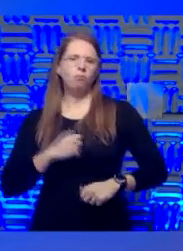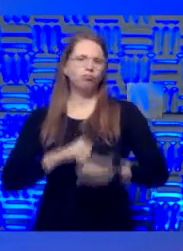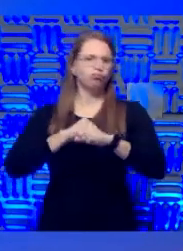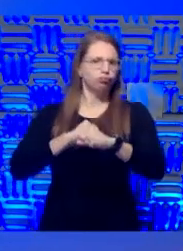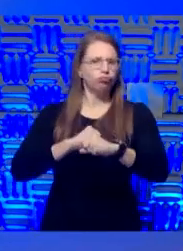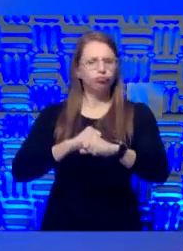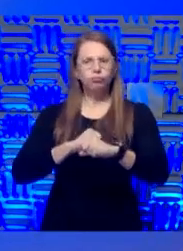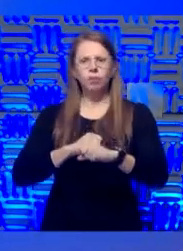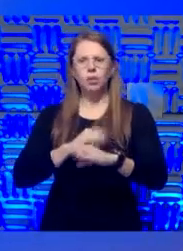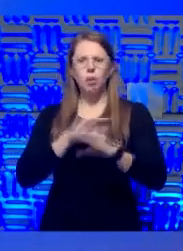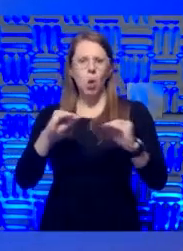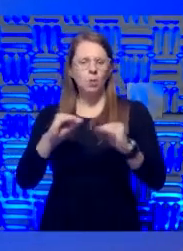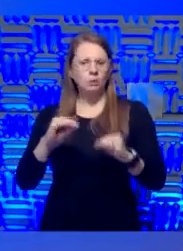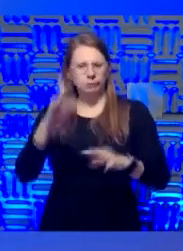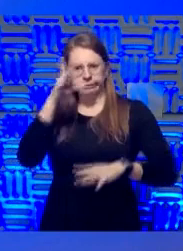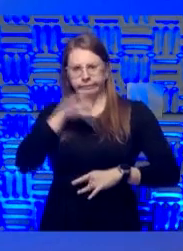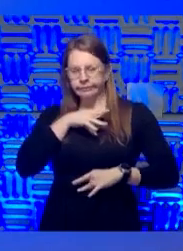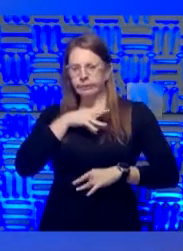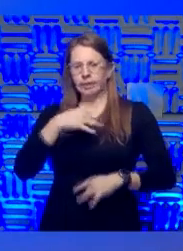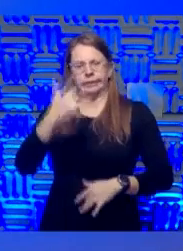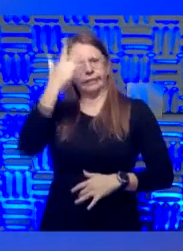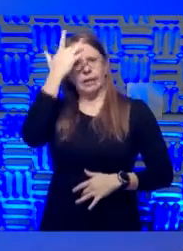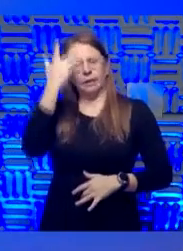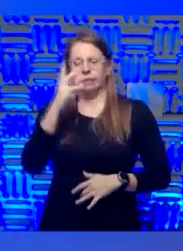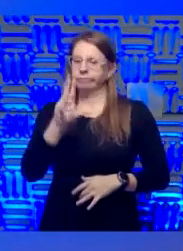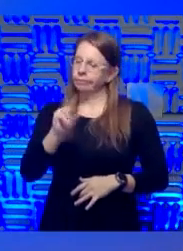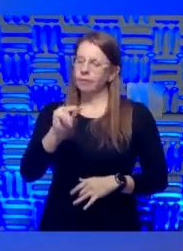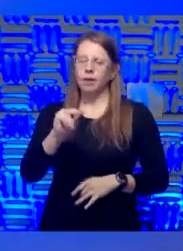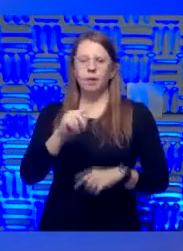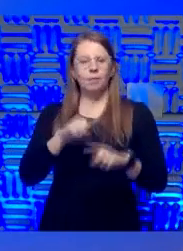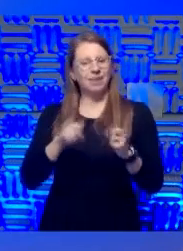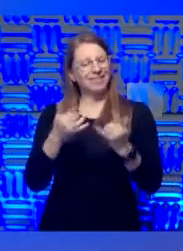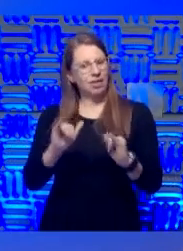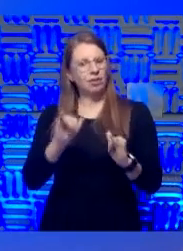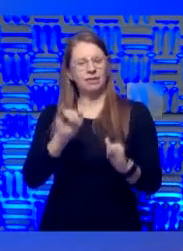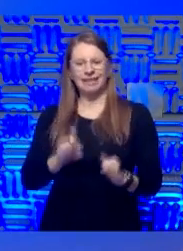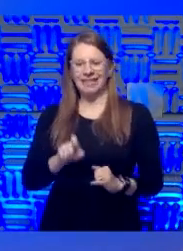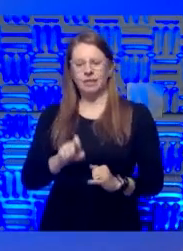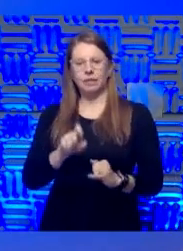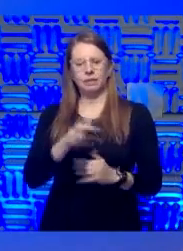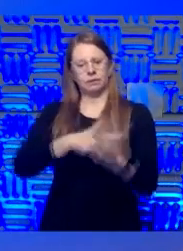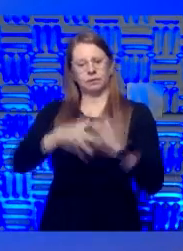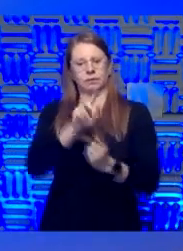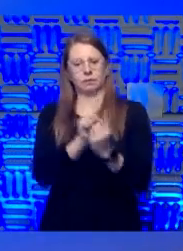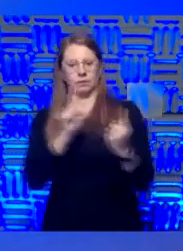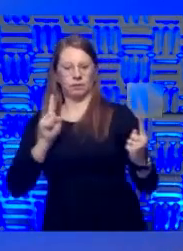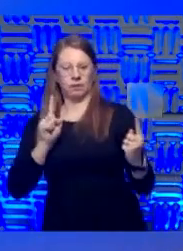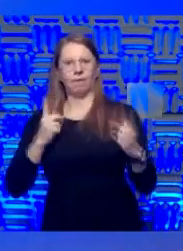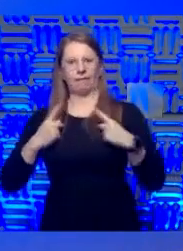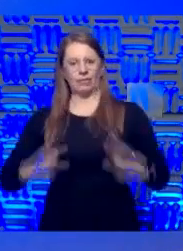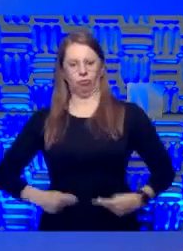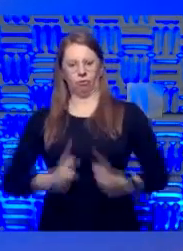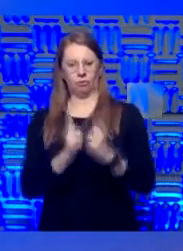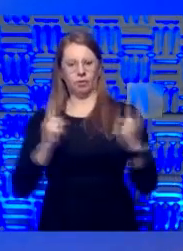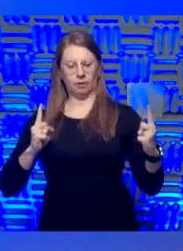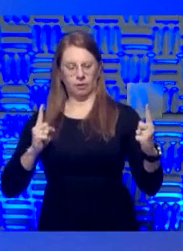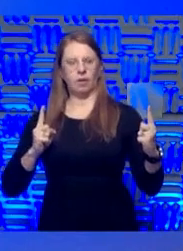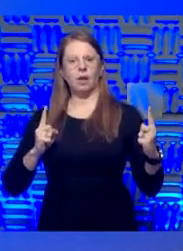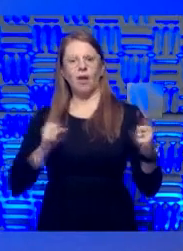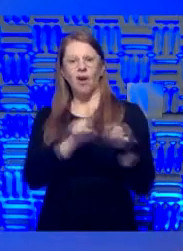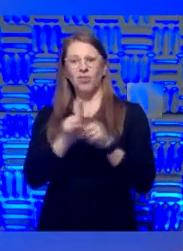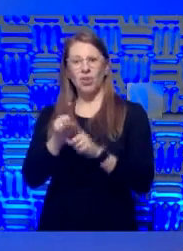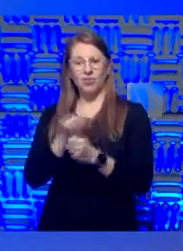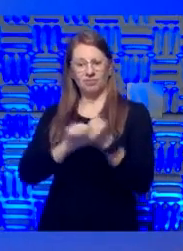to do the same things that we've been talking about, the physical distancing. There's been concern about that distance as well. But also the